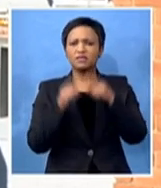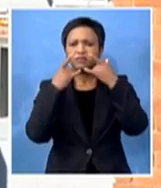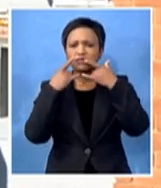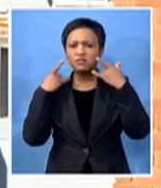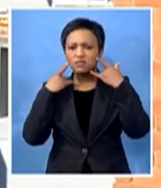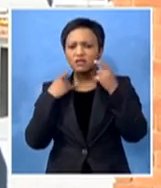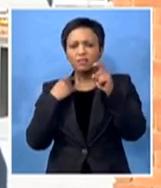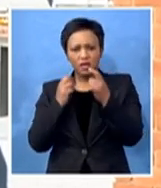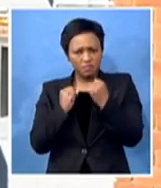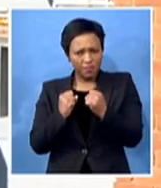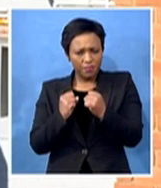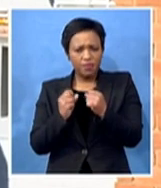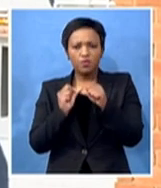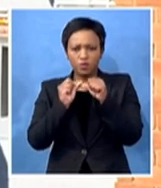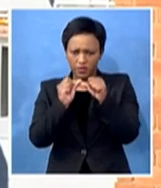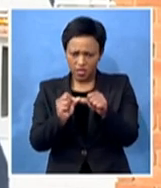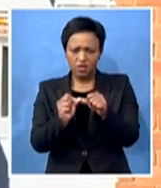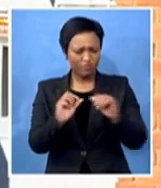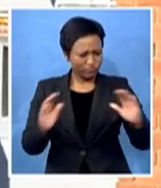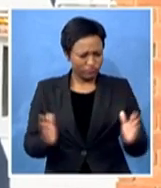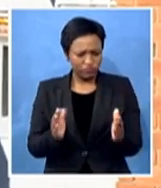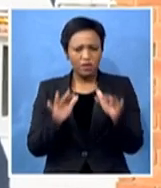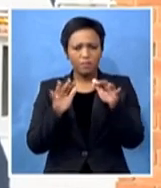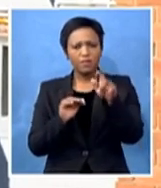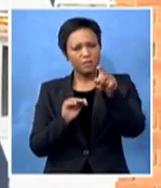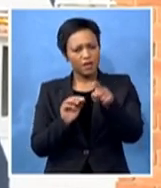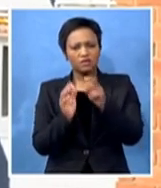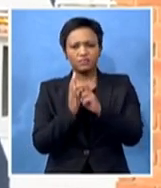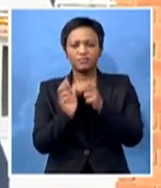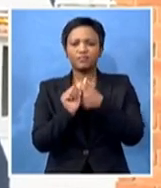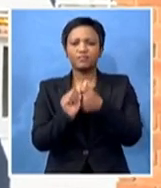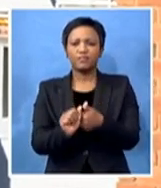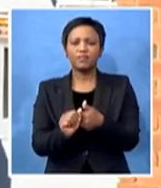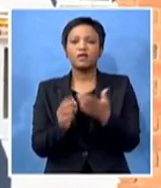that. We're going to monitor areas such as